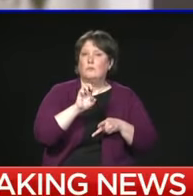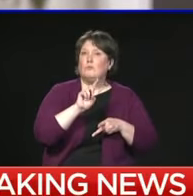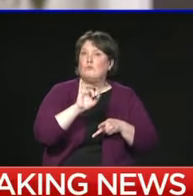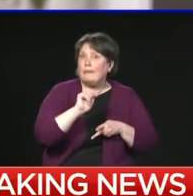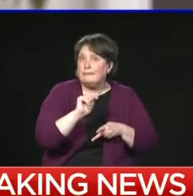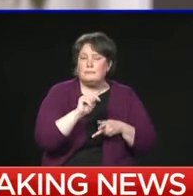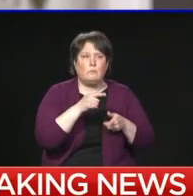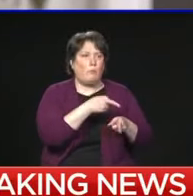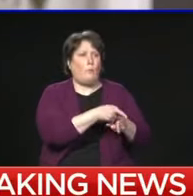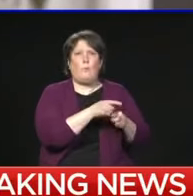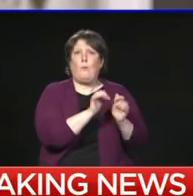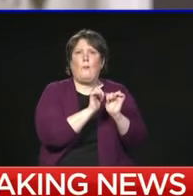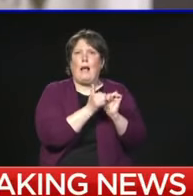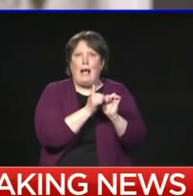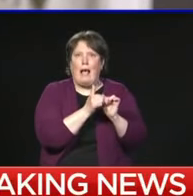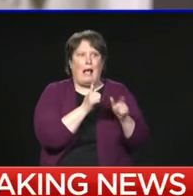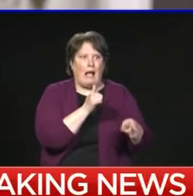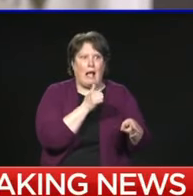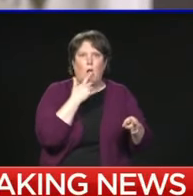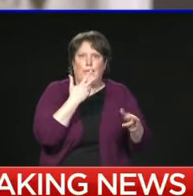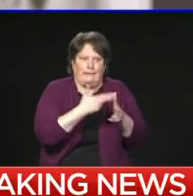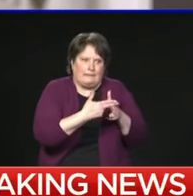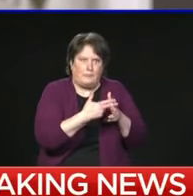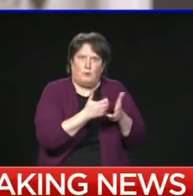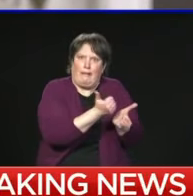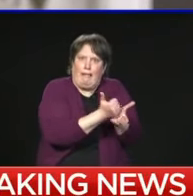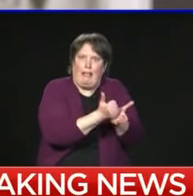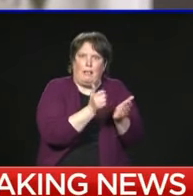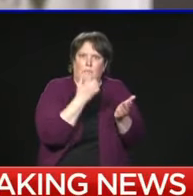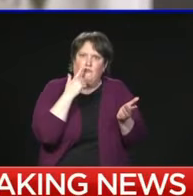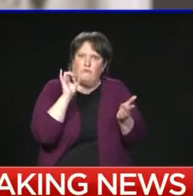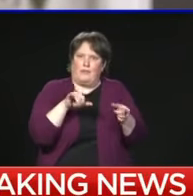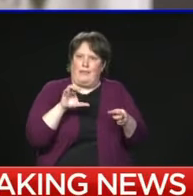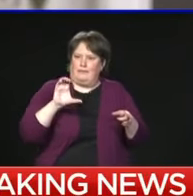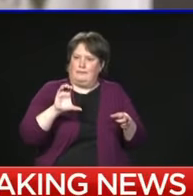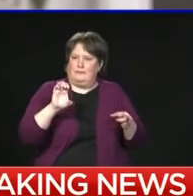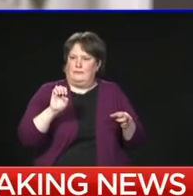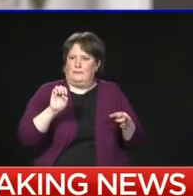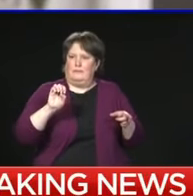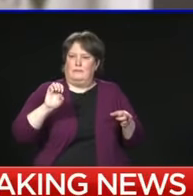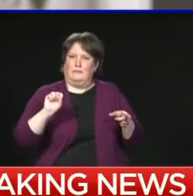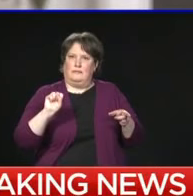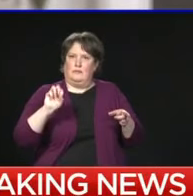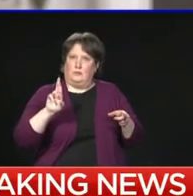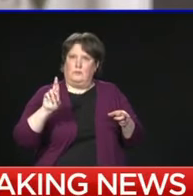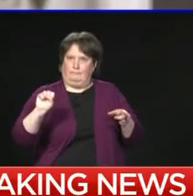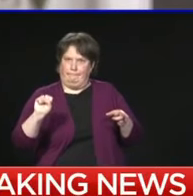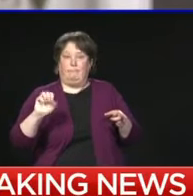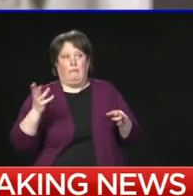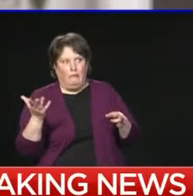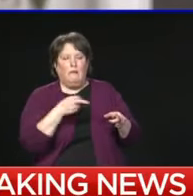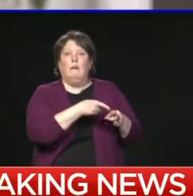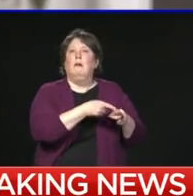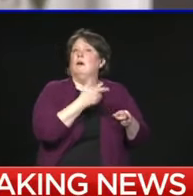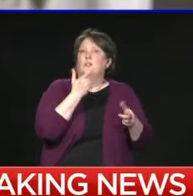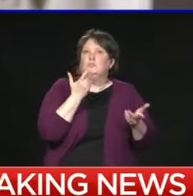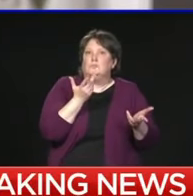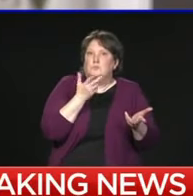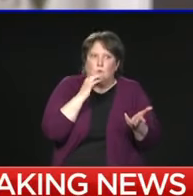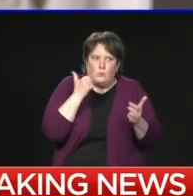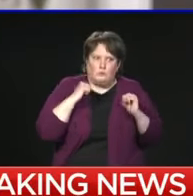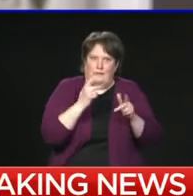make it to the arrival of the Canada Emergency Response Benefit, but we will continue to work diligently and